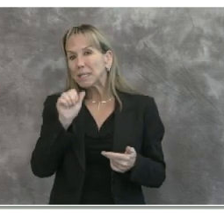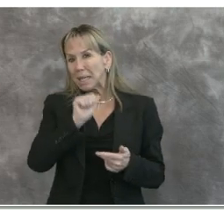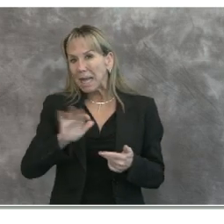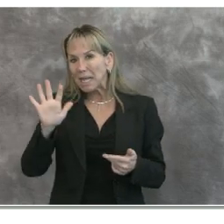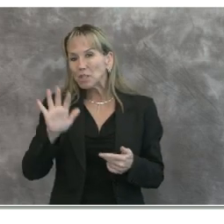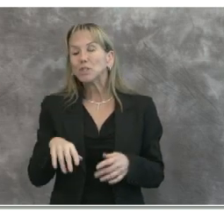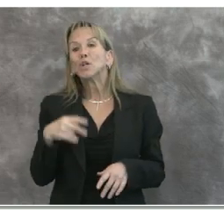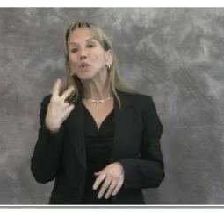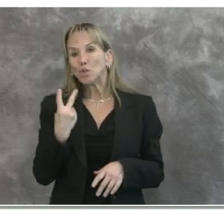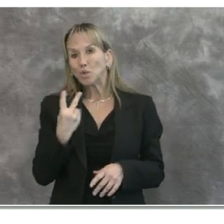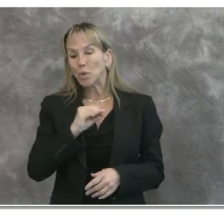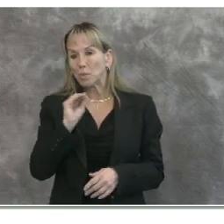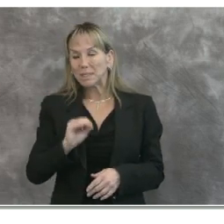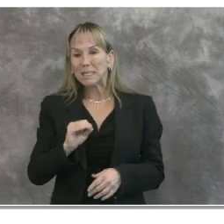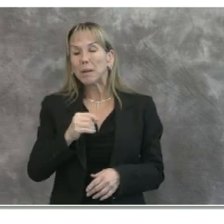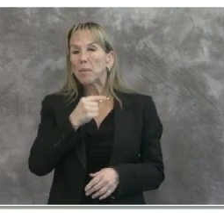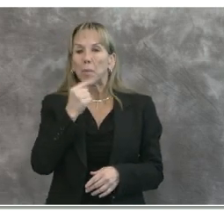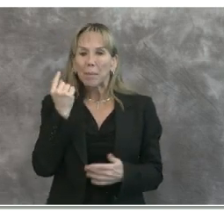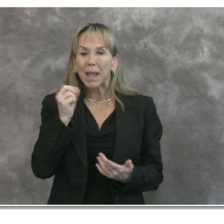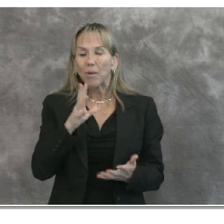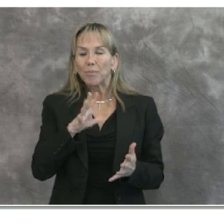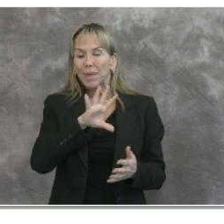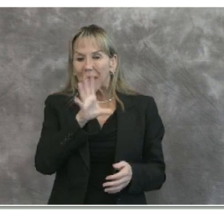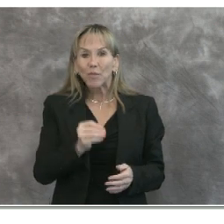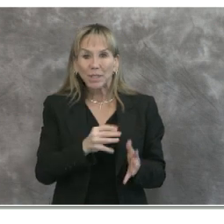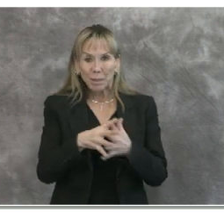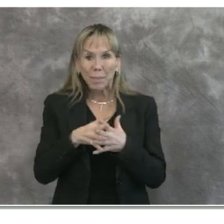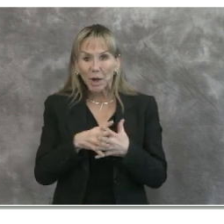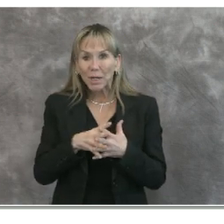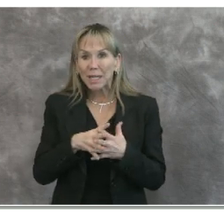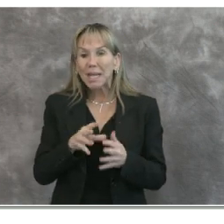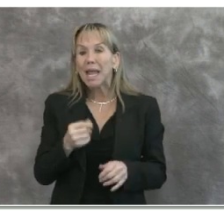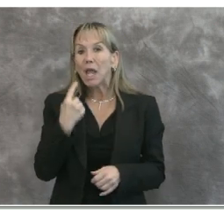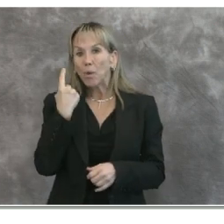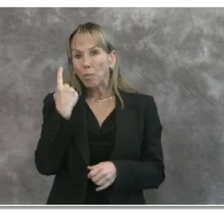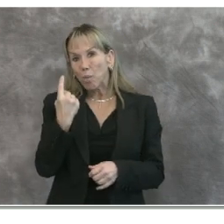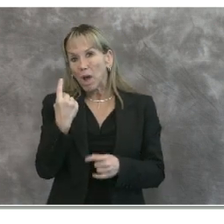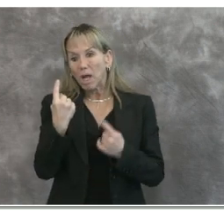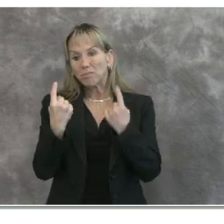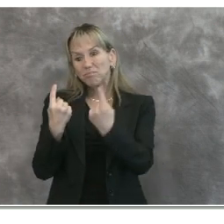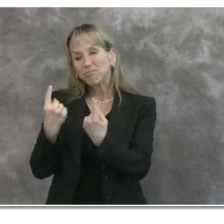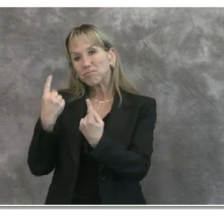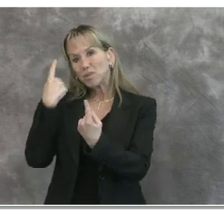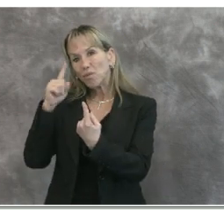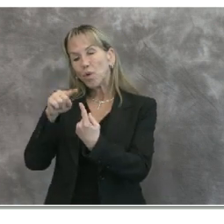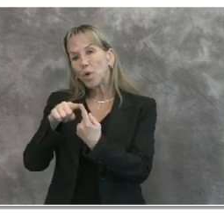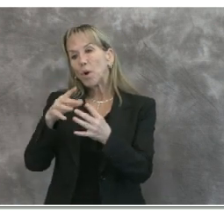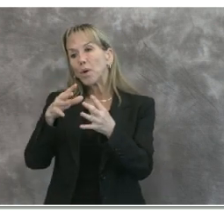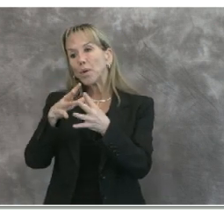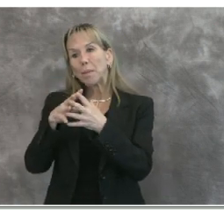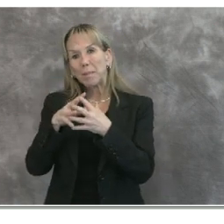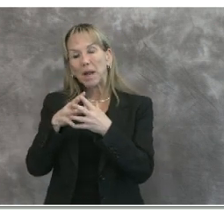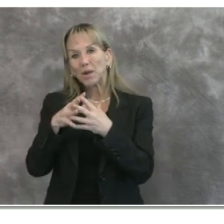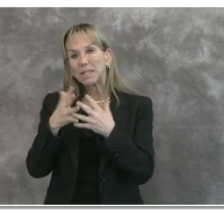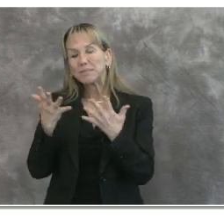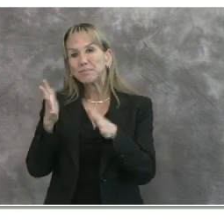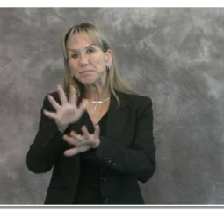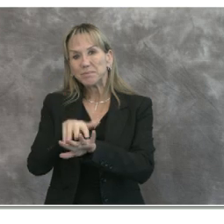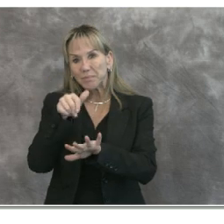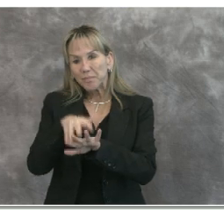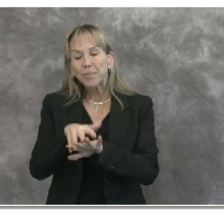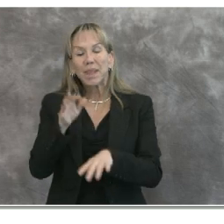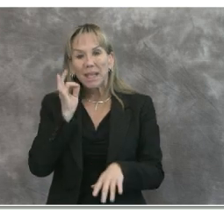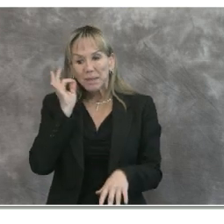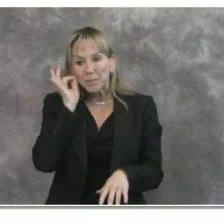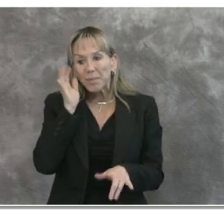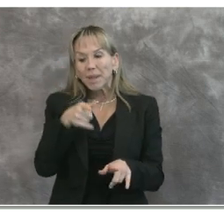2% Black or African American, and 1 each for American Indians, Pacific